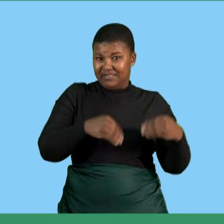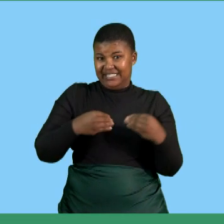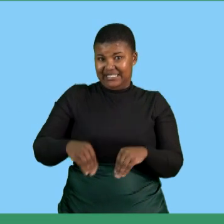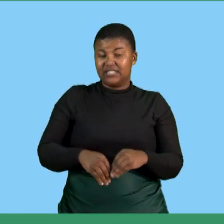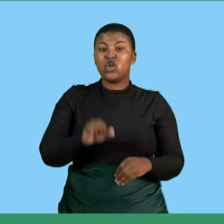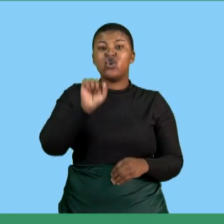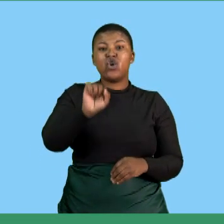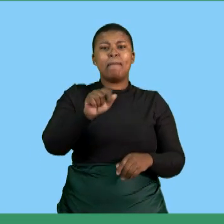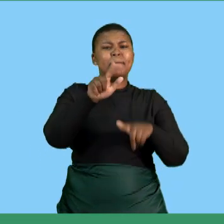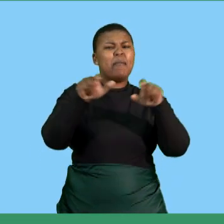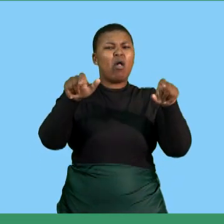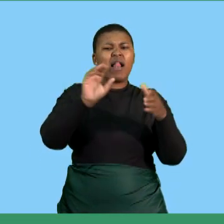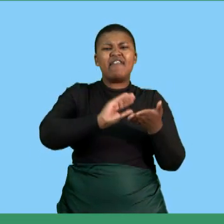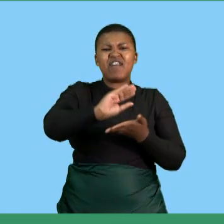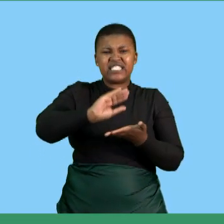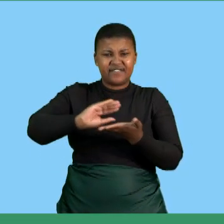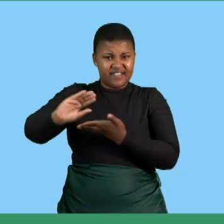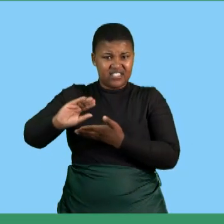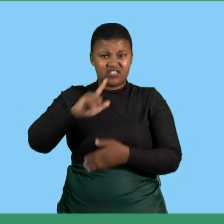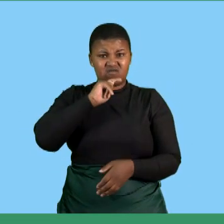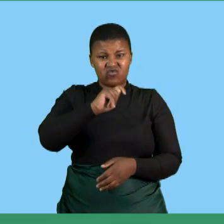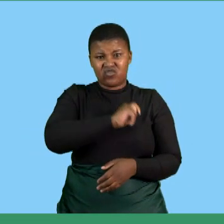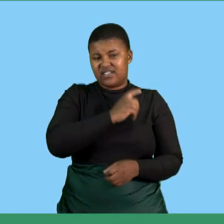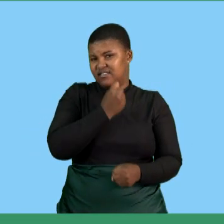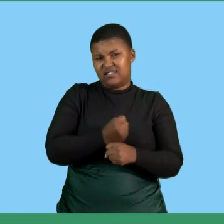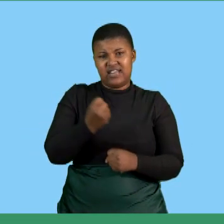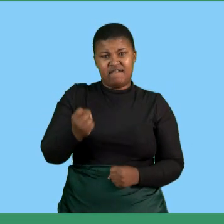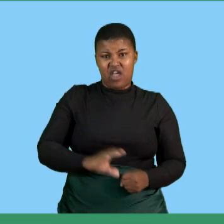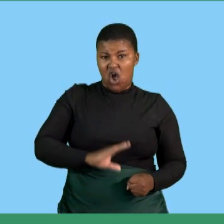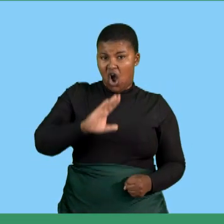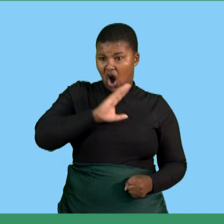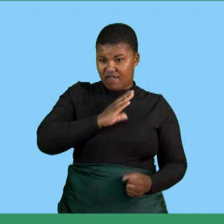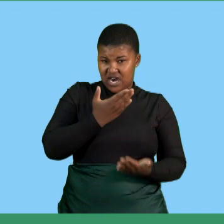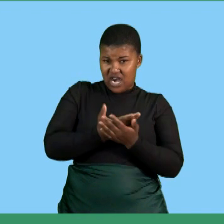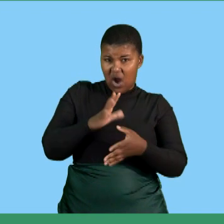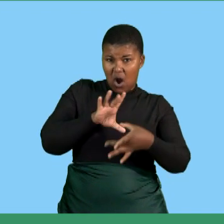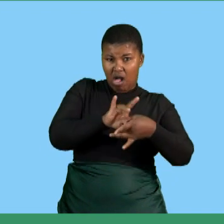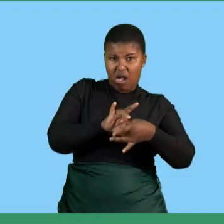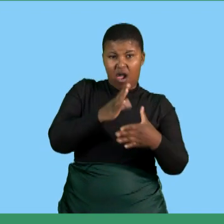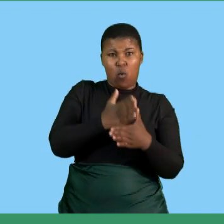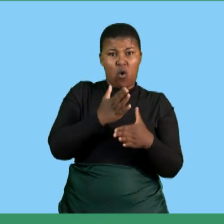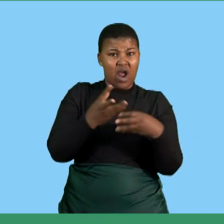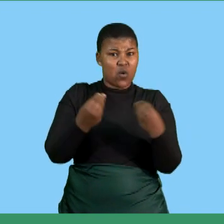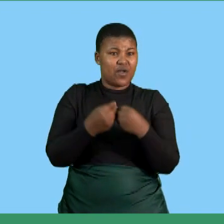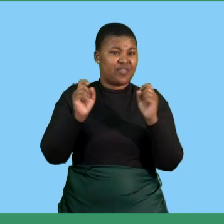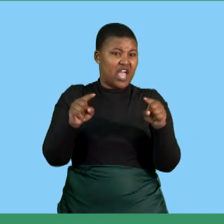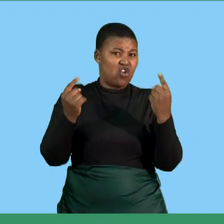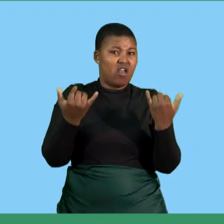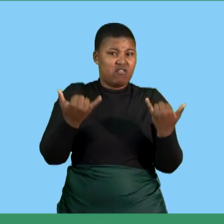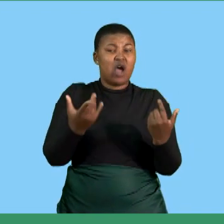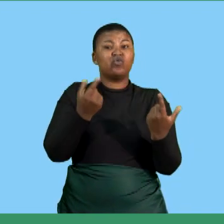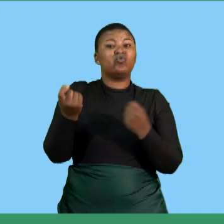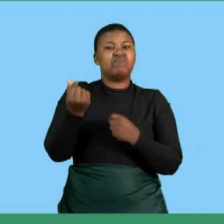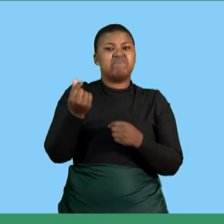your shareholders or your investors might lose trust or confidence in your business, and they